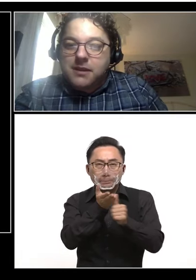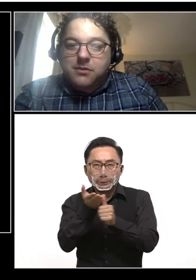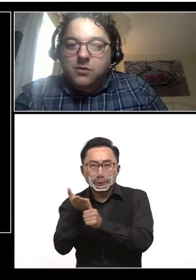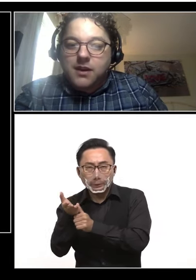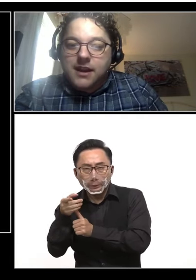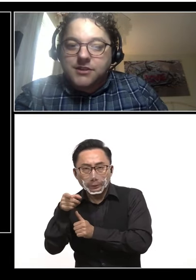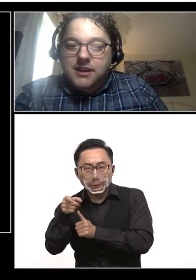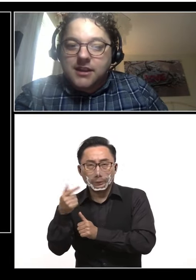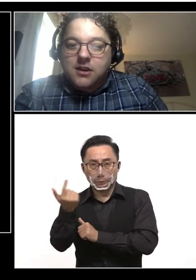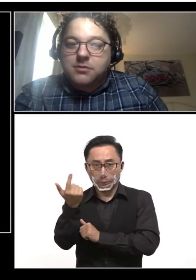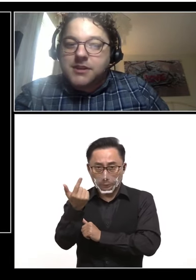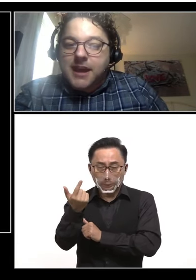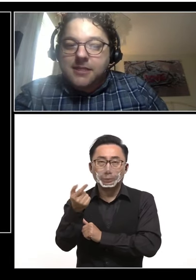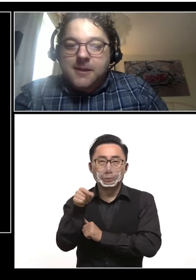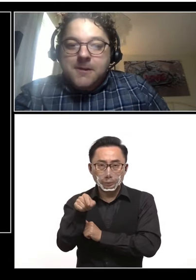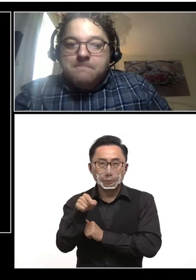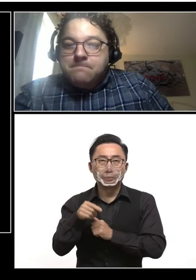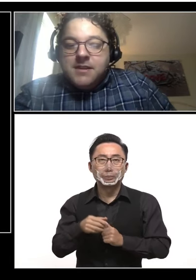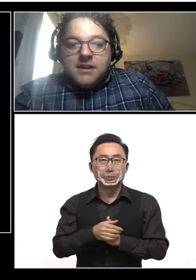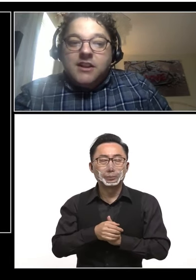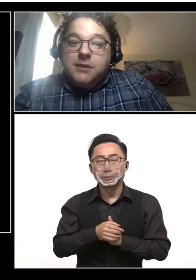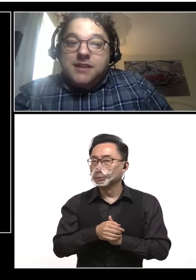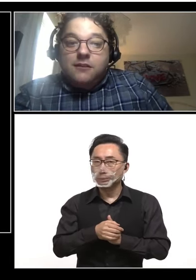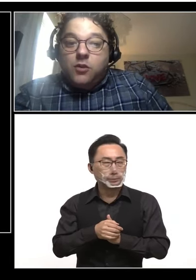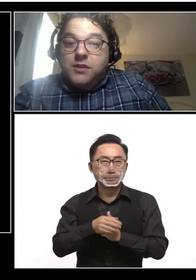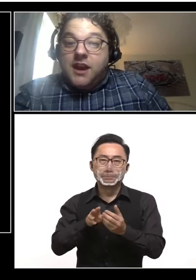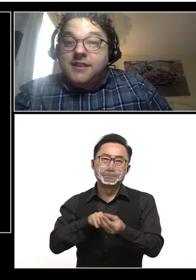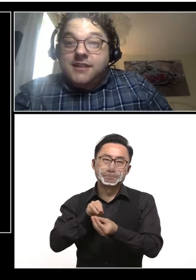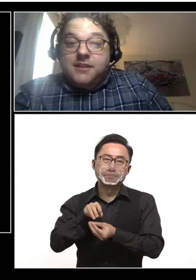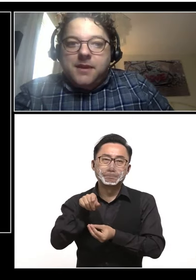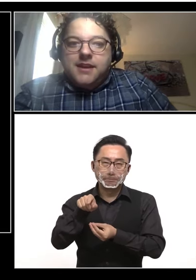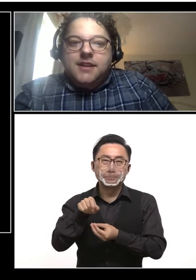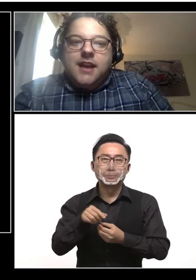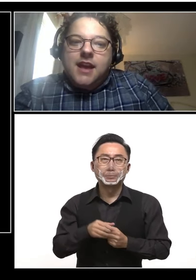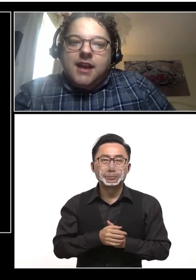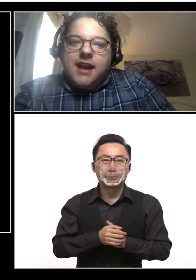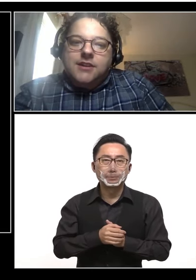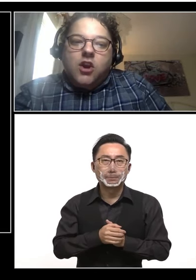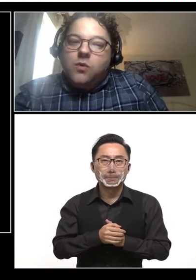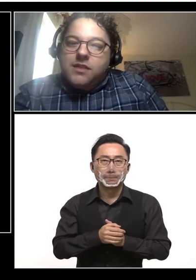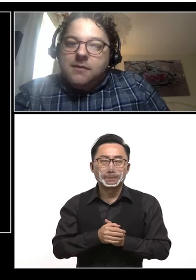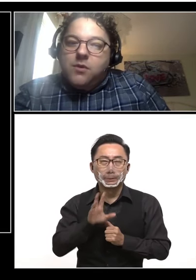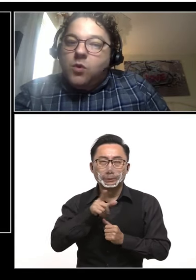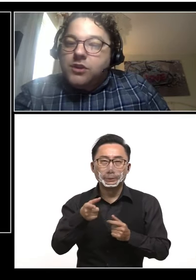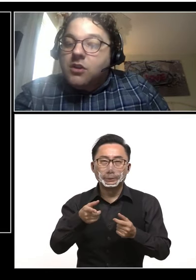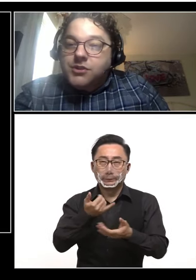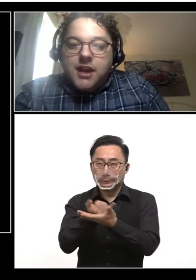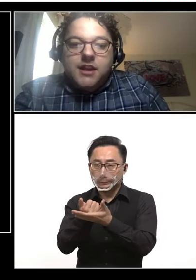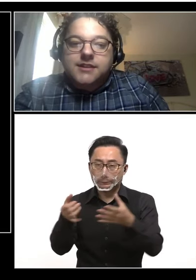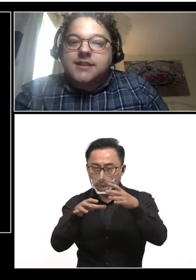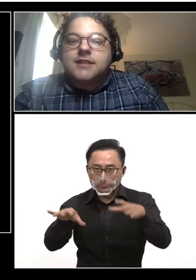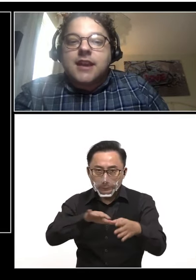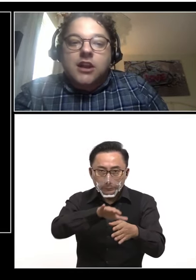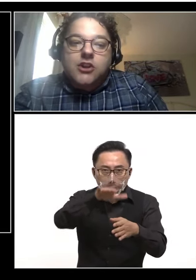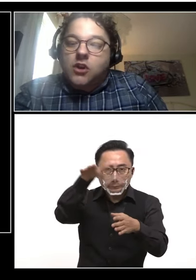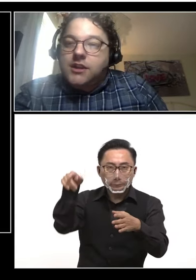of the people were actually put to death. 90% of all the artists disappeared and along with them, all the culture and